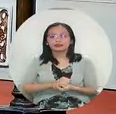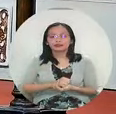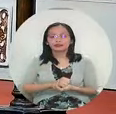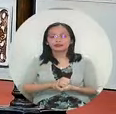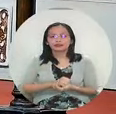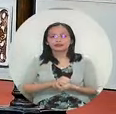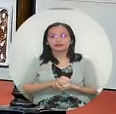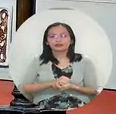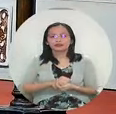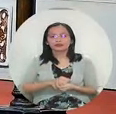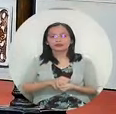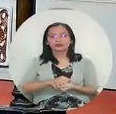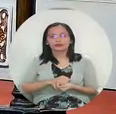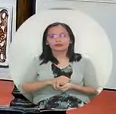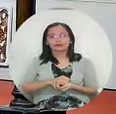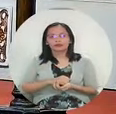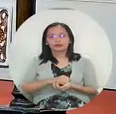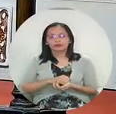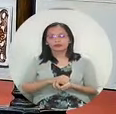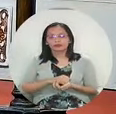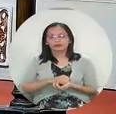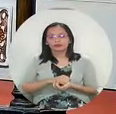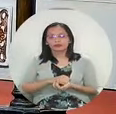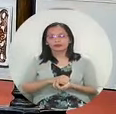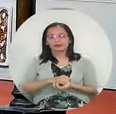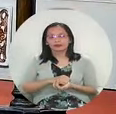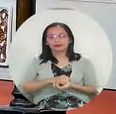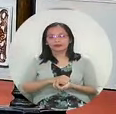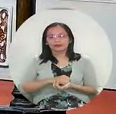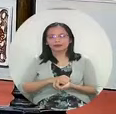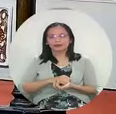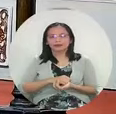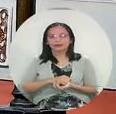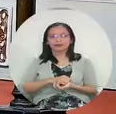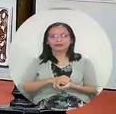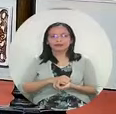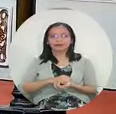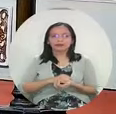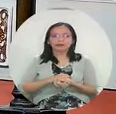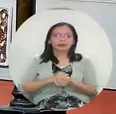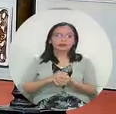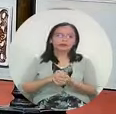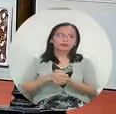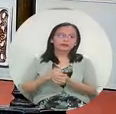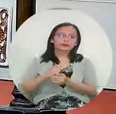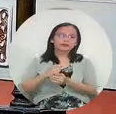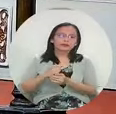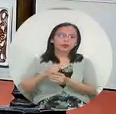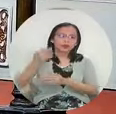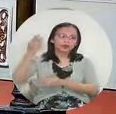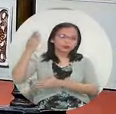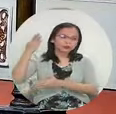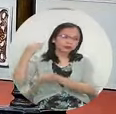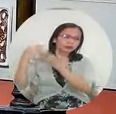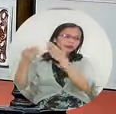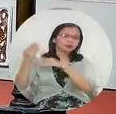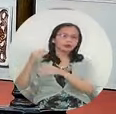1934, Dr. Dallas Bennington started the Akron Baptist Temple. When he started the Akron Baptist Temple, he had 14 in